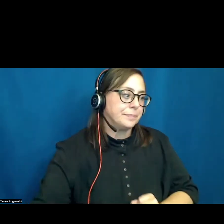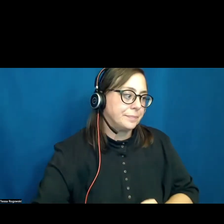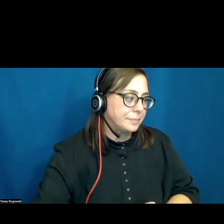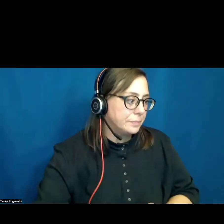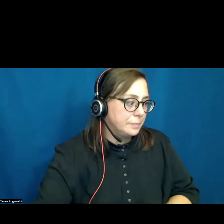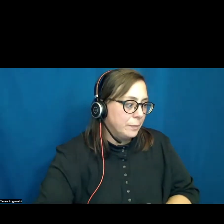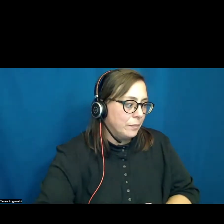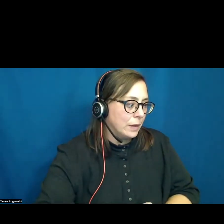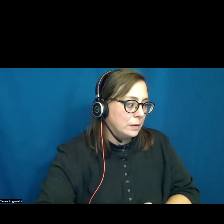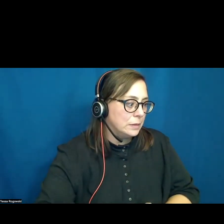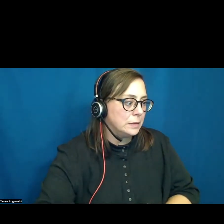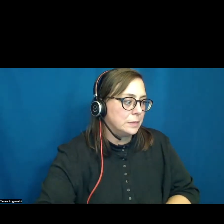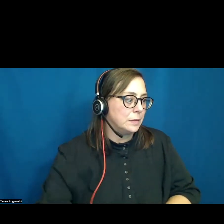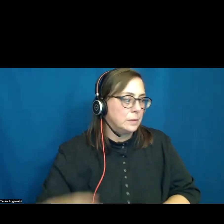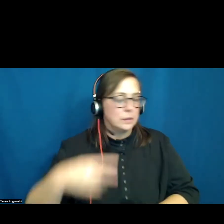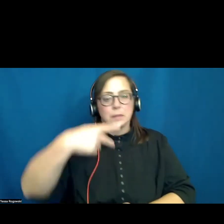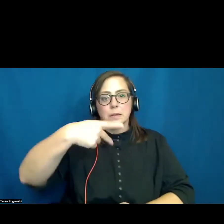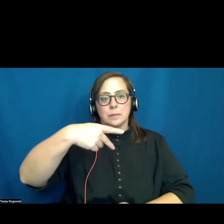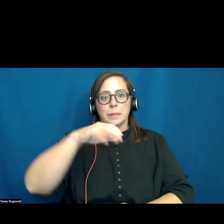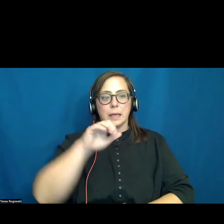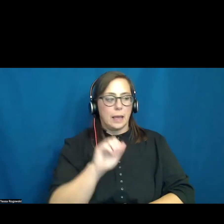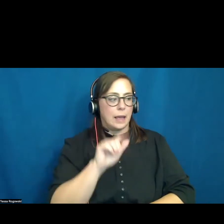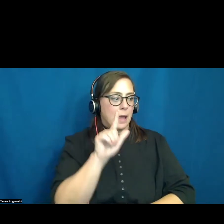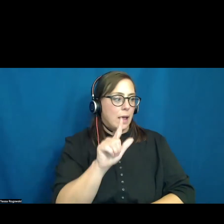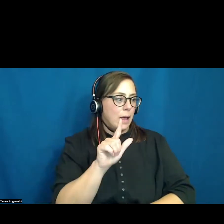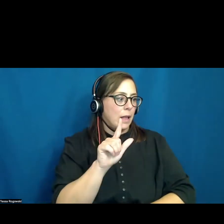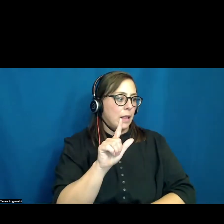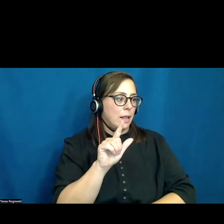or Ode to Some Fucking Bird, is the name of the poem.